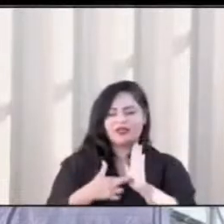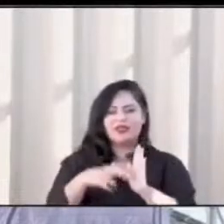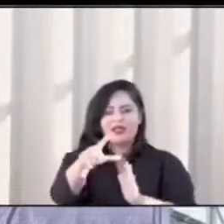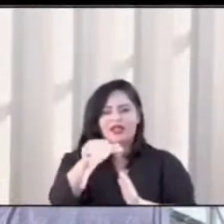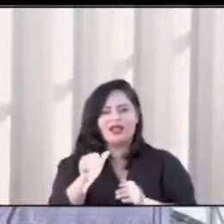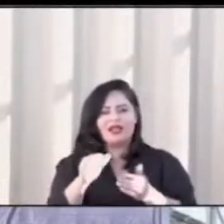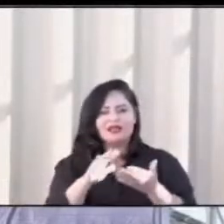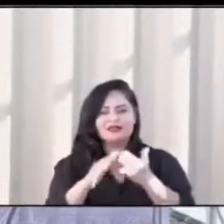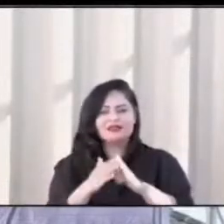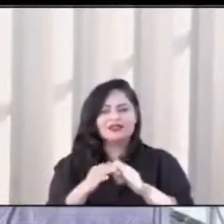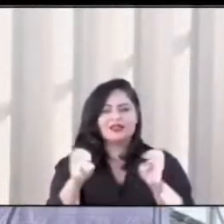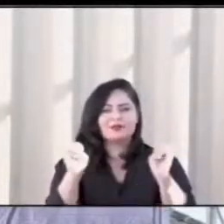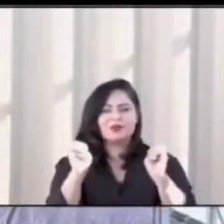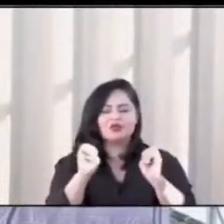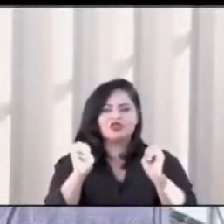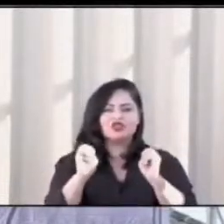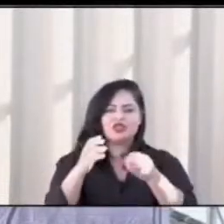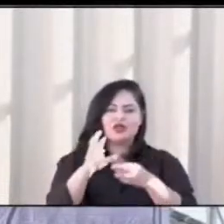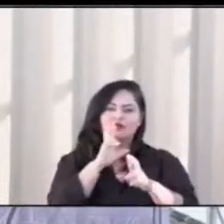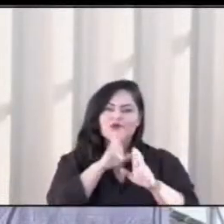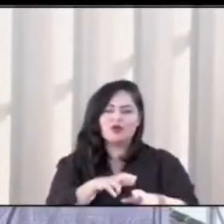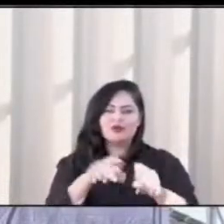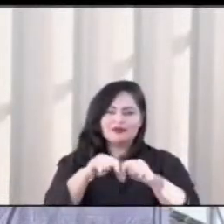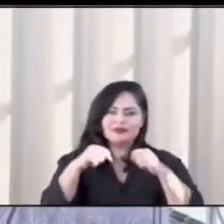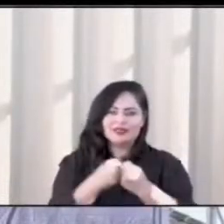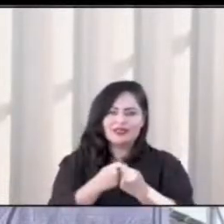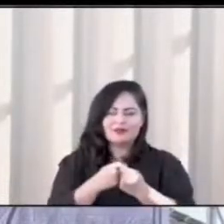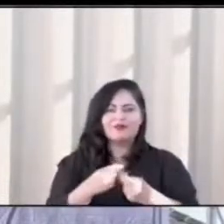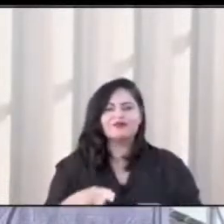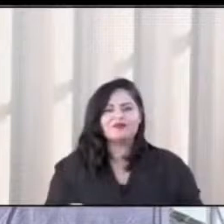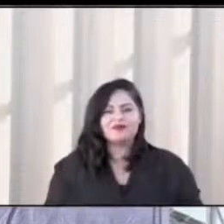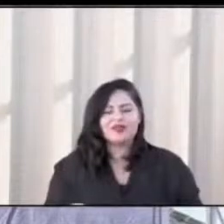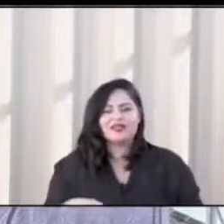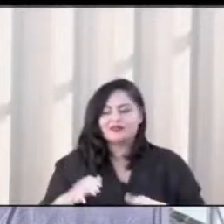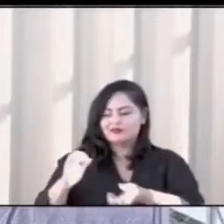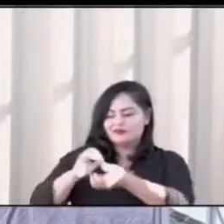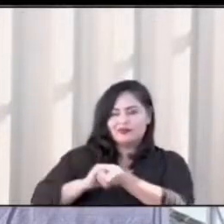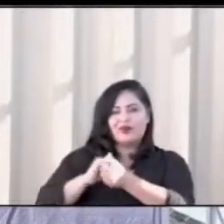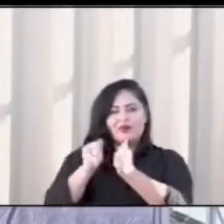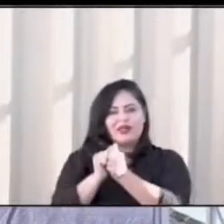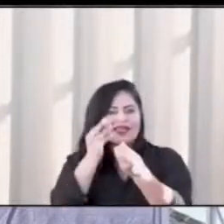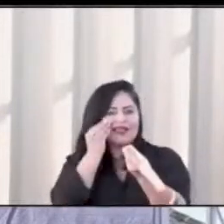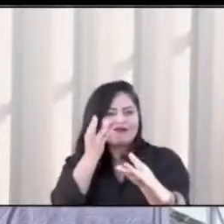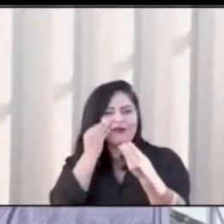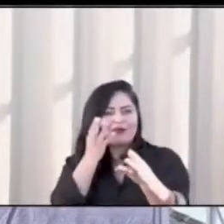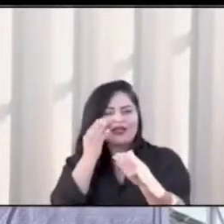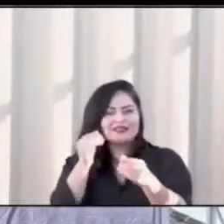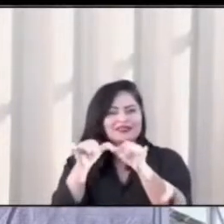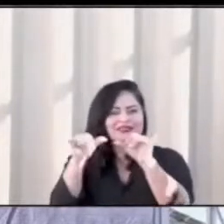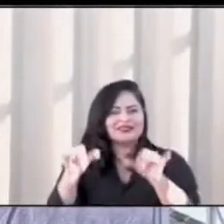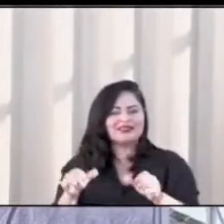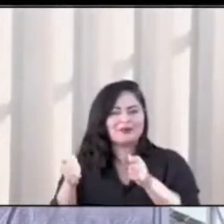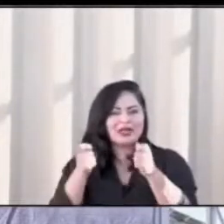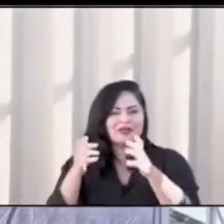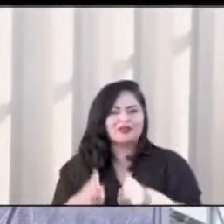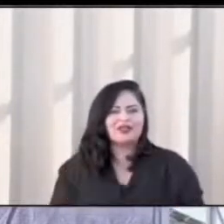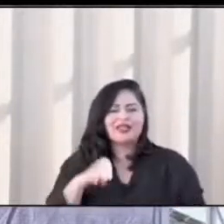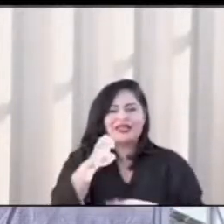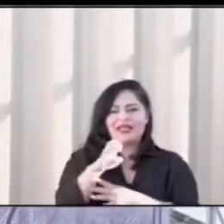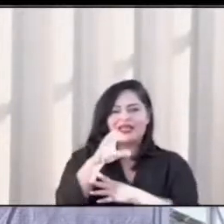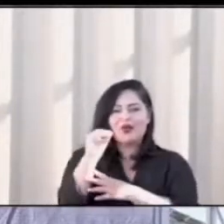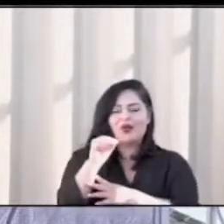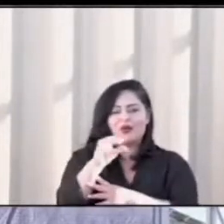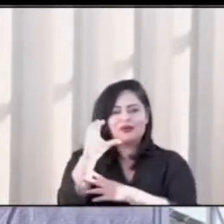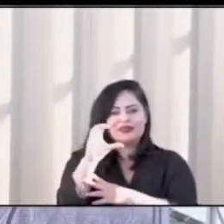Angeles Emergency Operations Center, or EOC, as the Assistant Joint Information Center Manager. The EOC for the City of